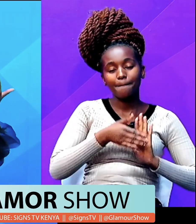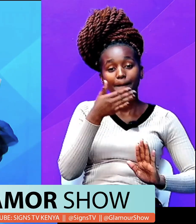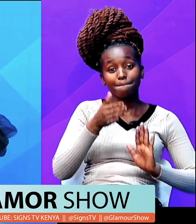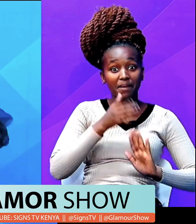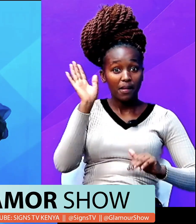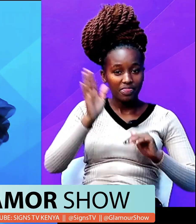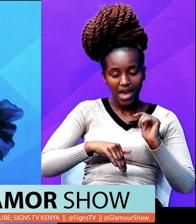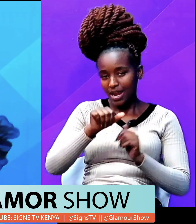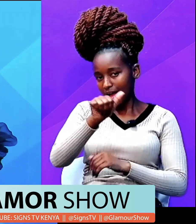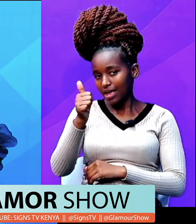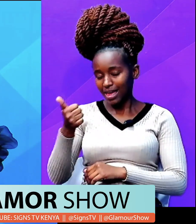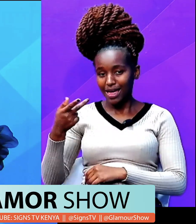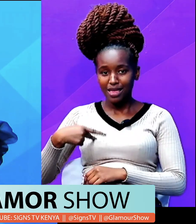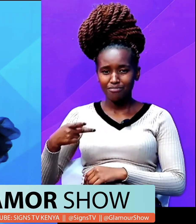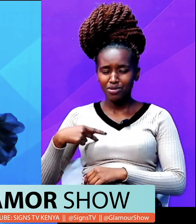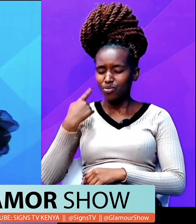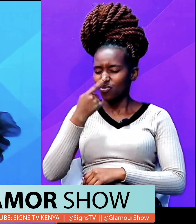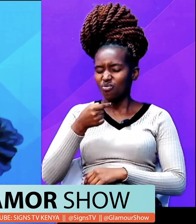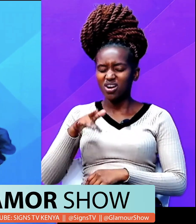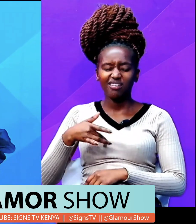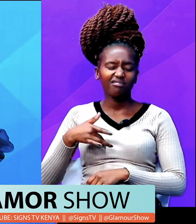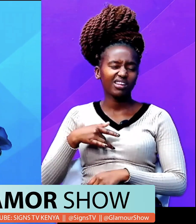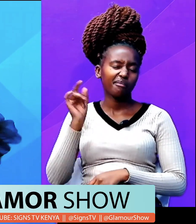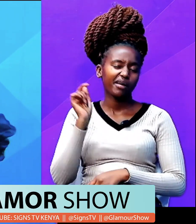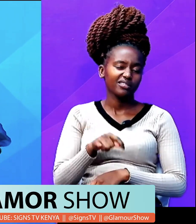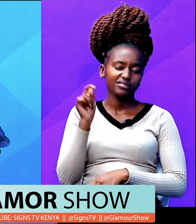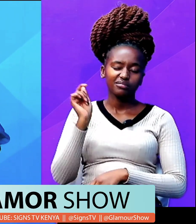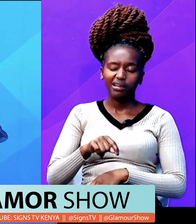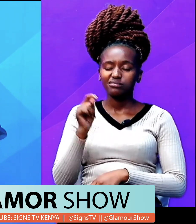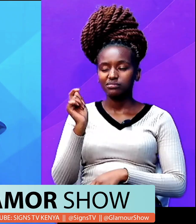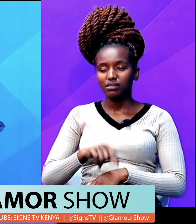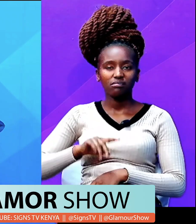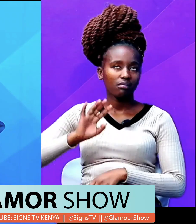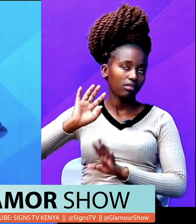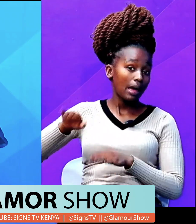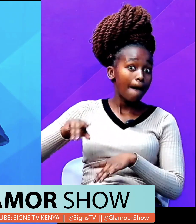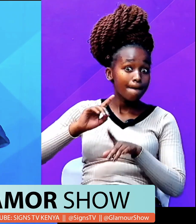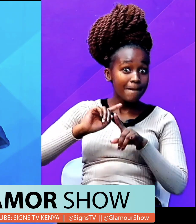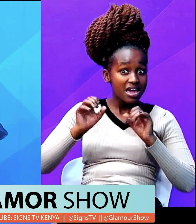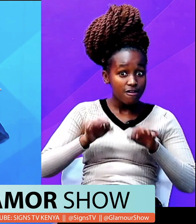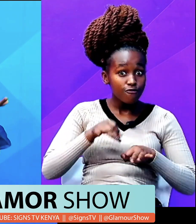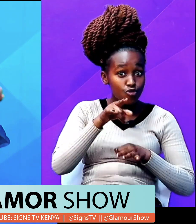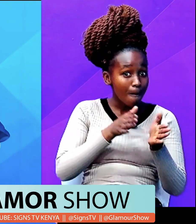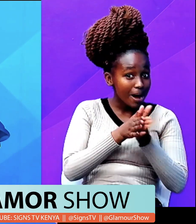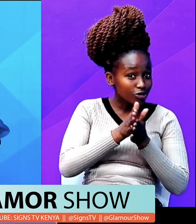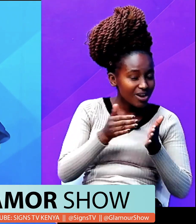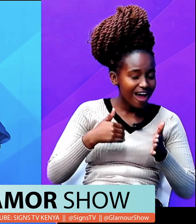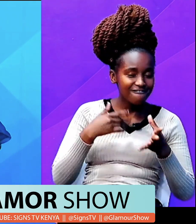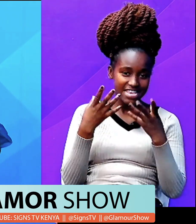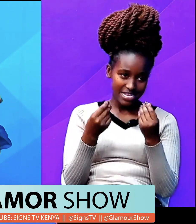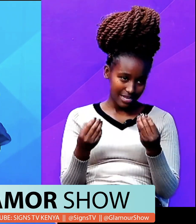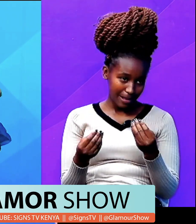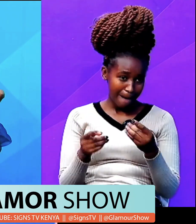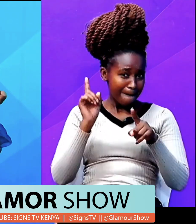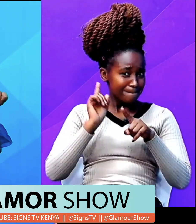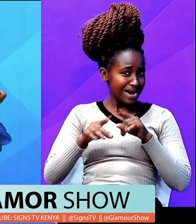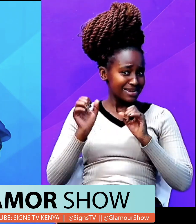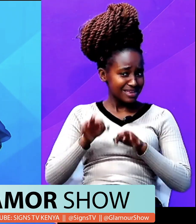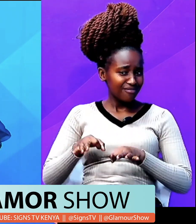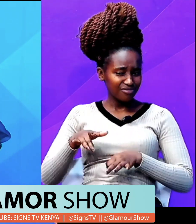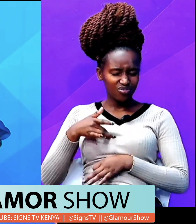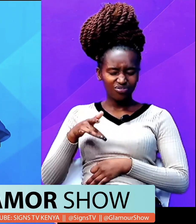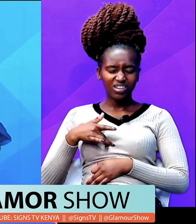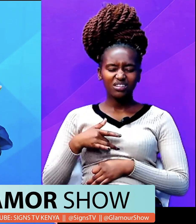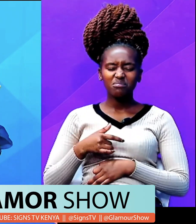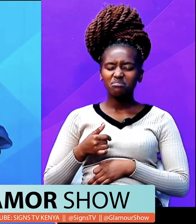other person who's being pushed to like do this, you know. So number one, you need to have passion. You need